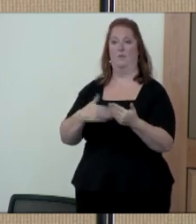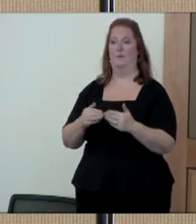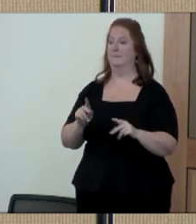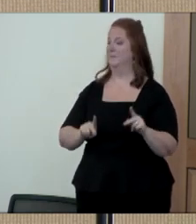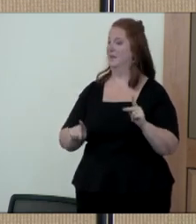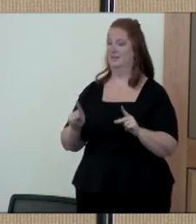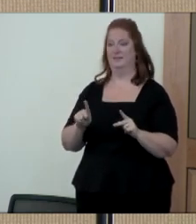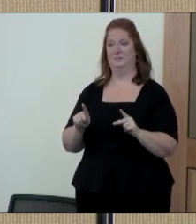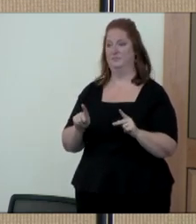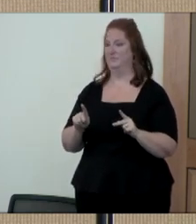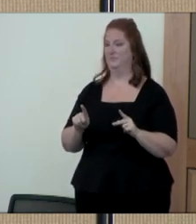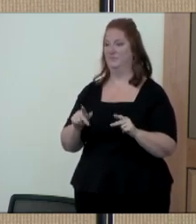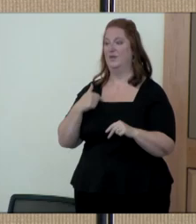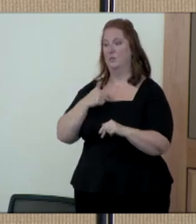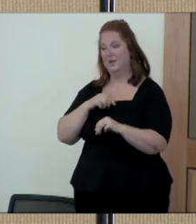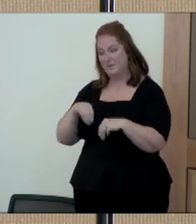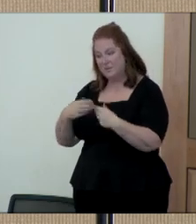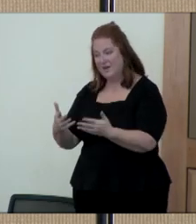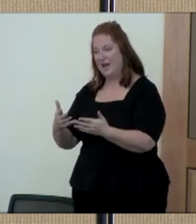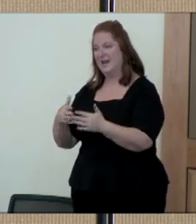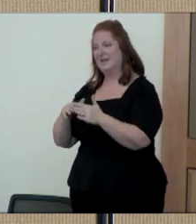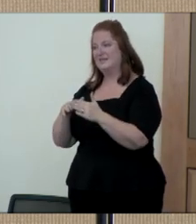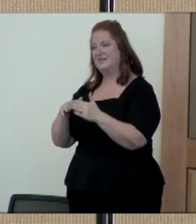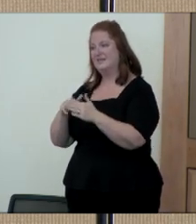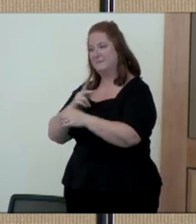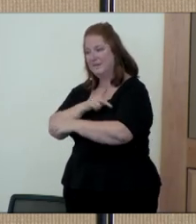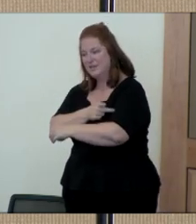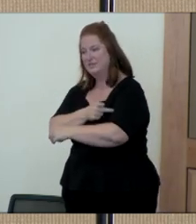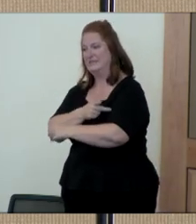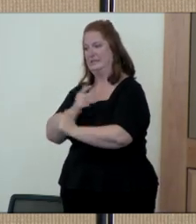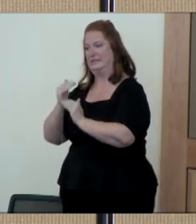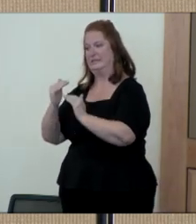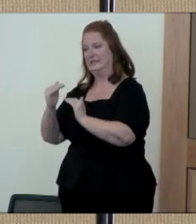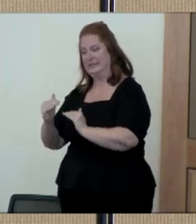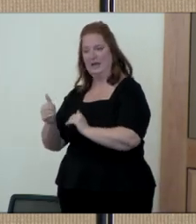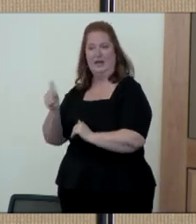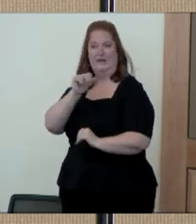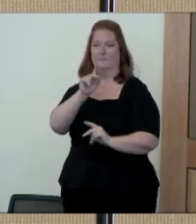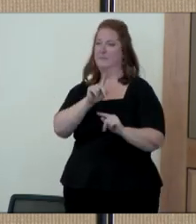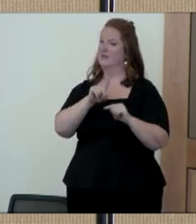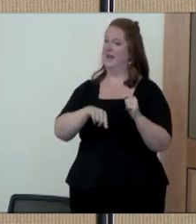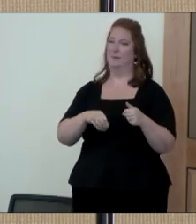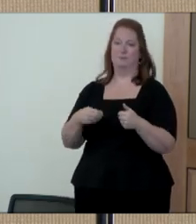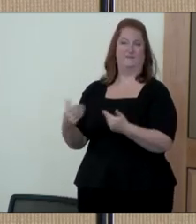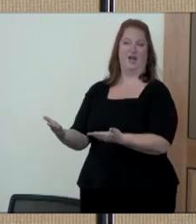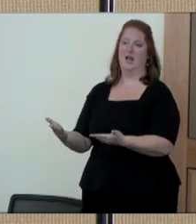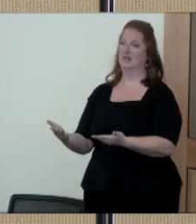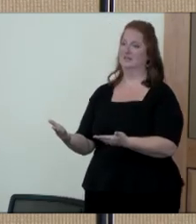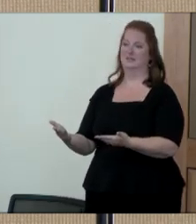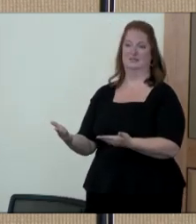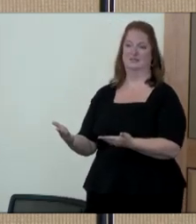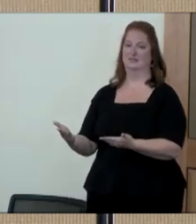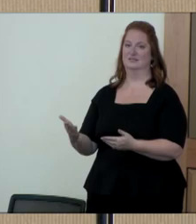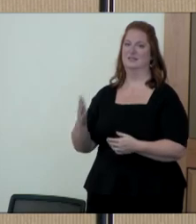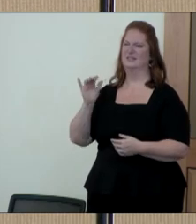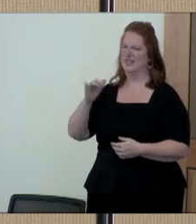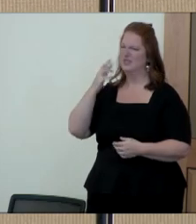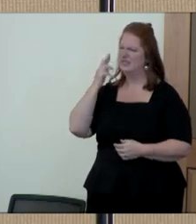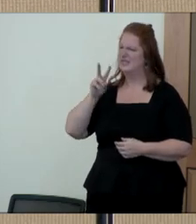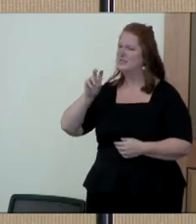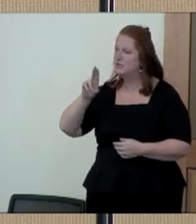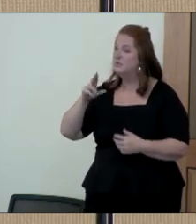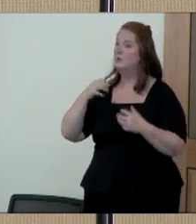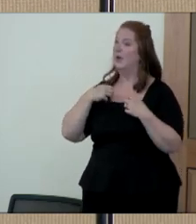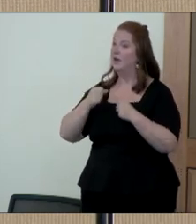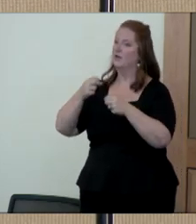serve patients that other people can't, and we serve them in ways that other people can't. That's why VCU Health is